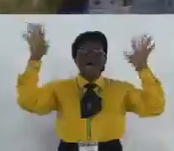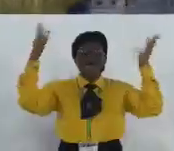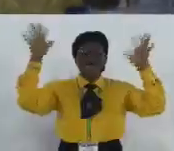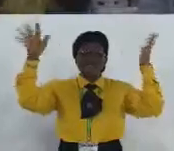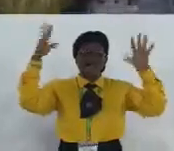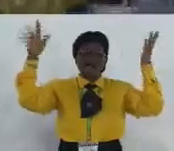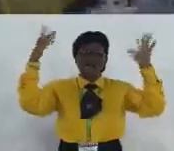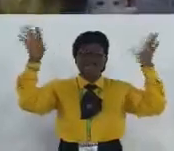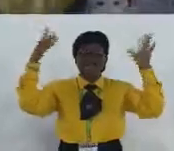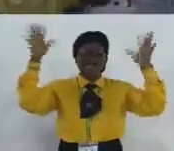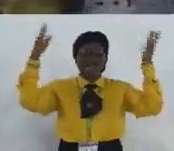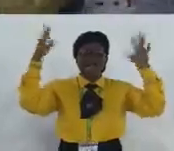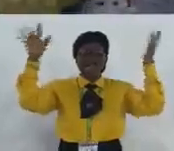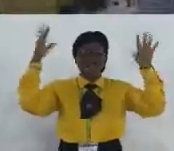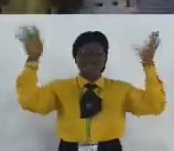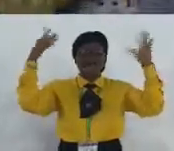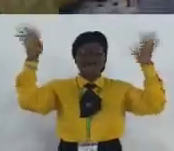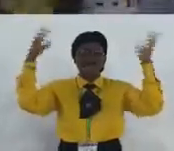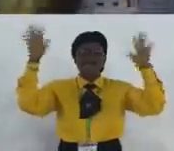Thank you.